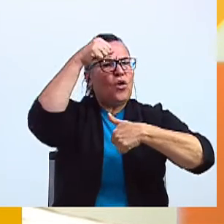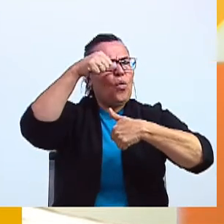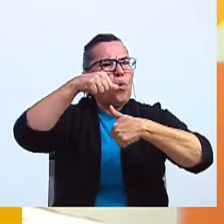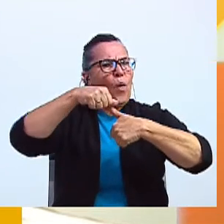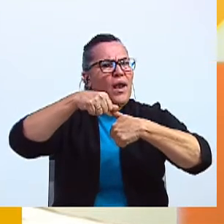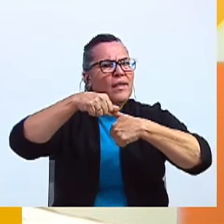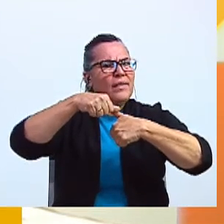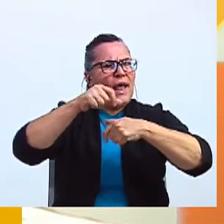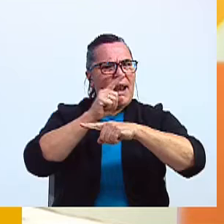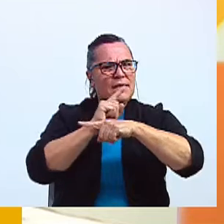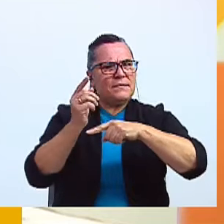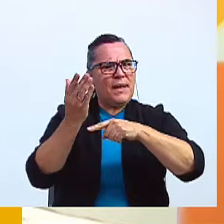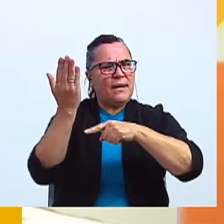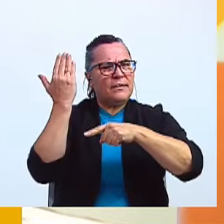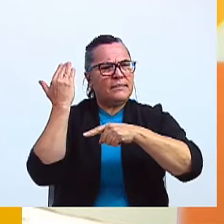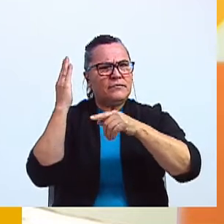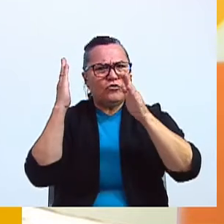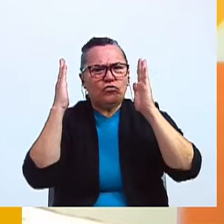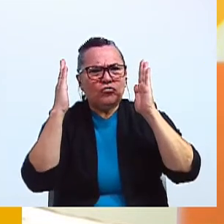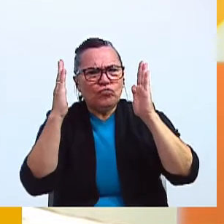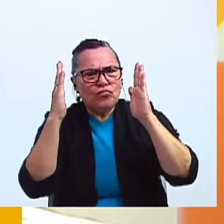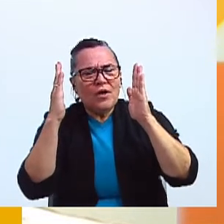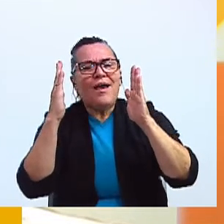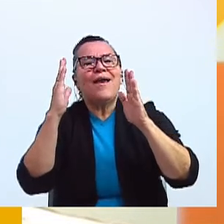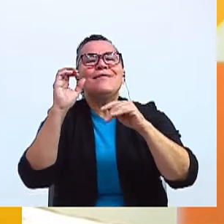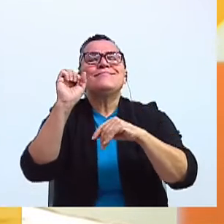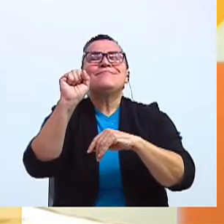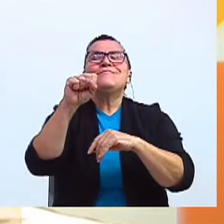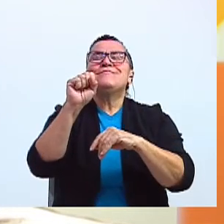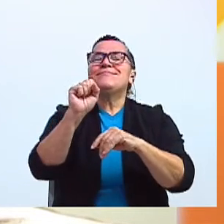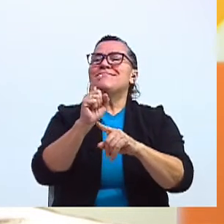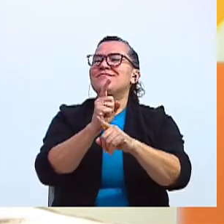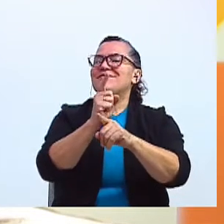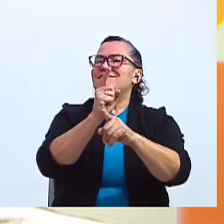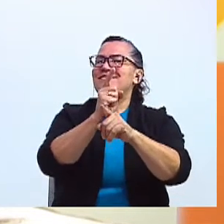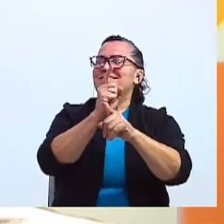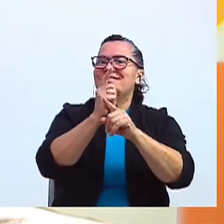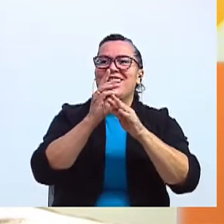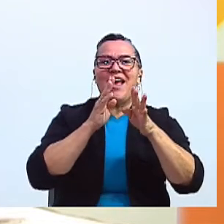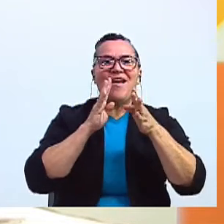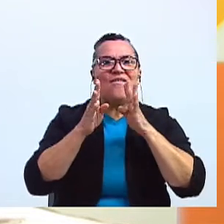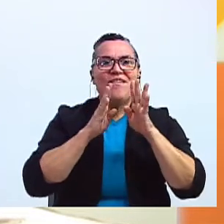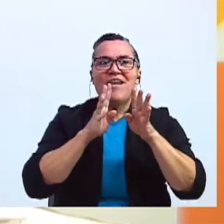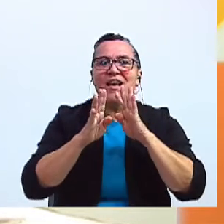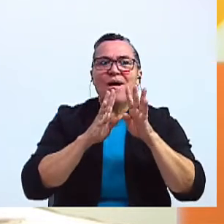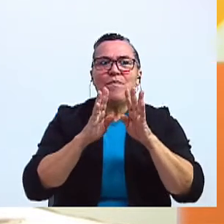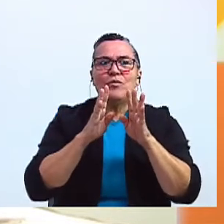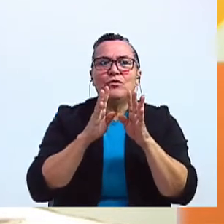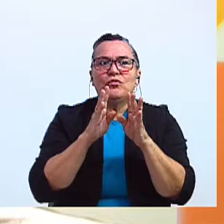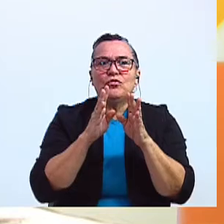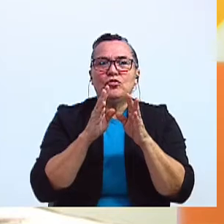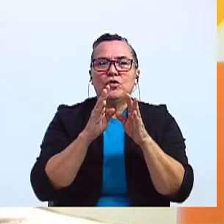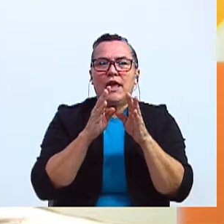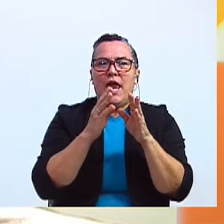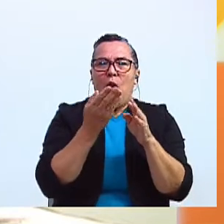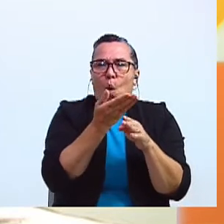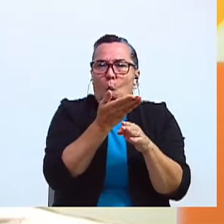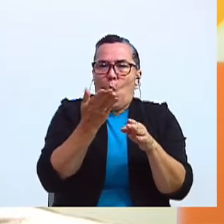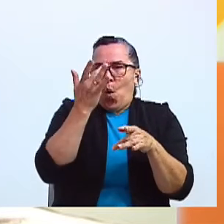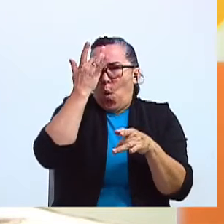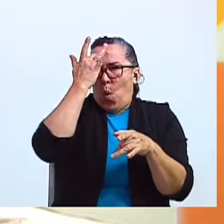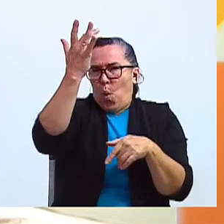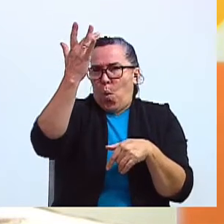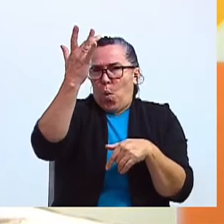covered last week? Yeah, exactly. We talked about a very smart device. It was